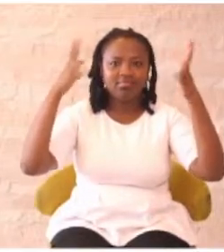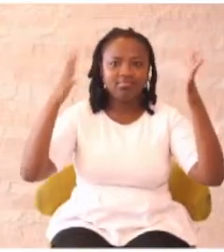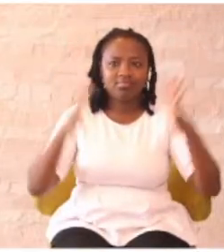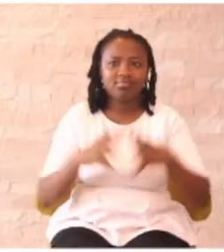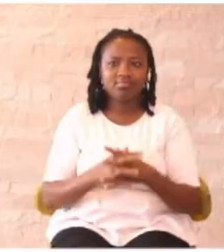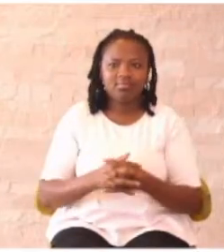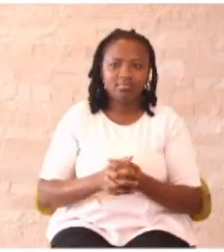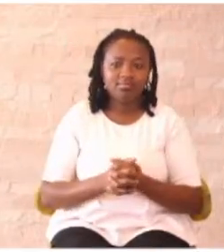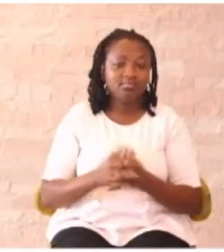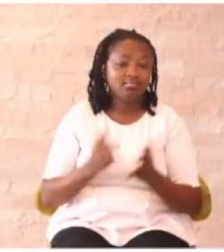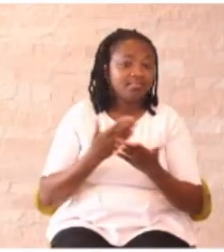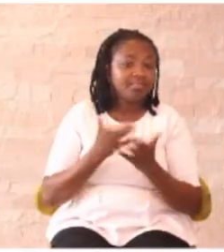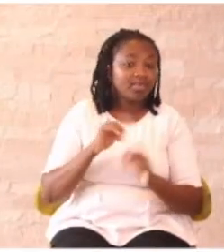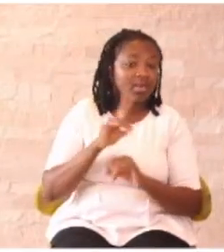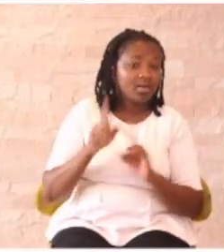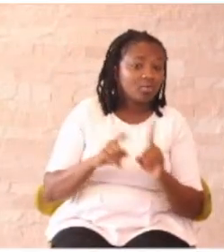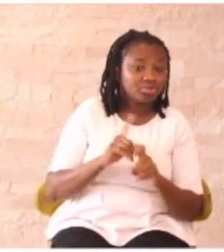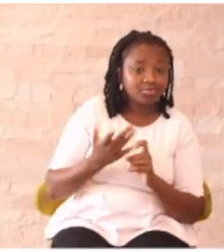Any questions?